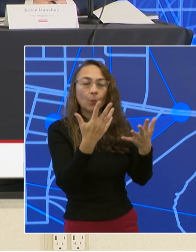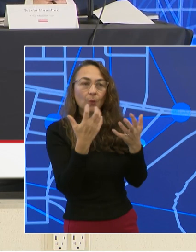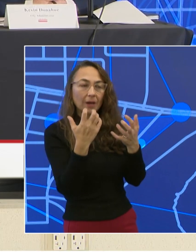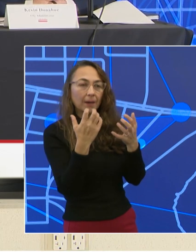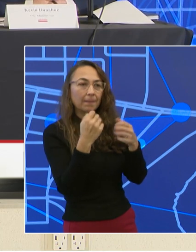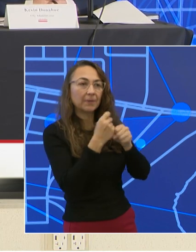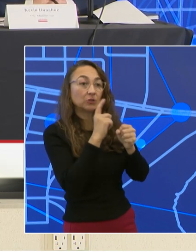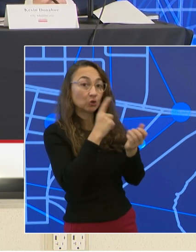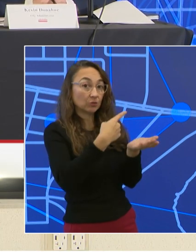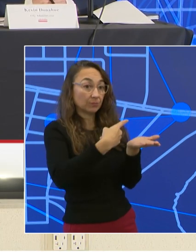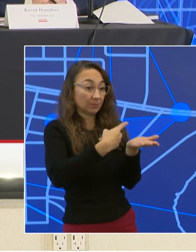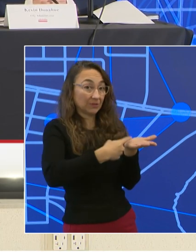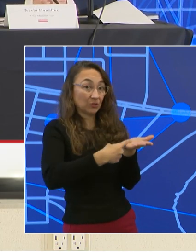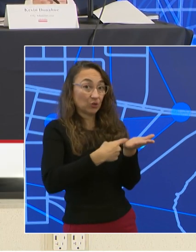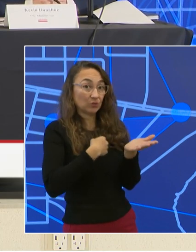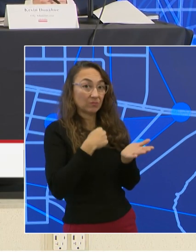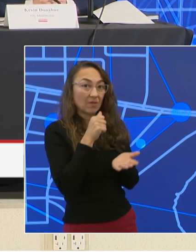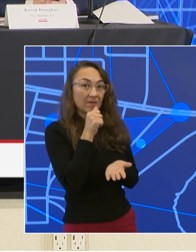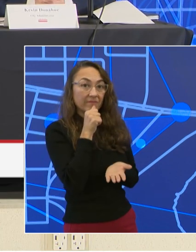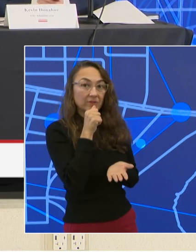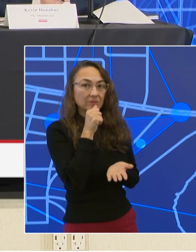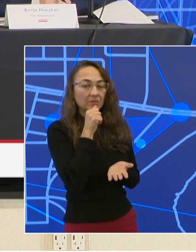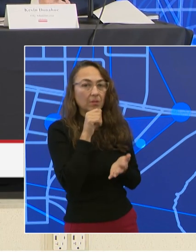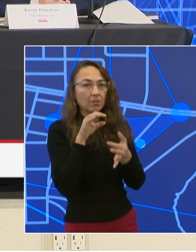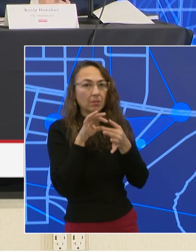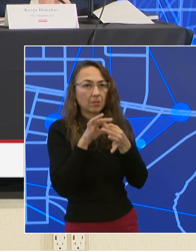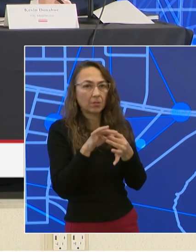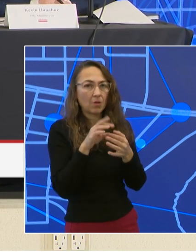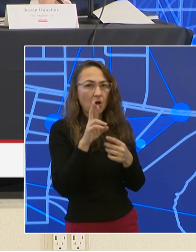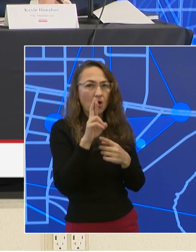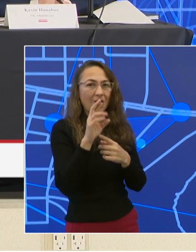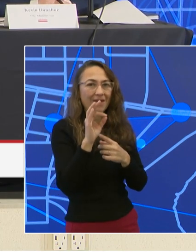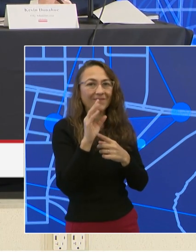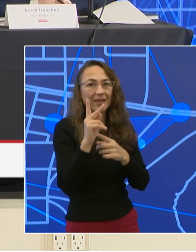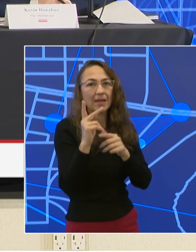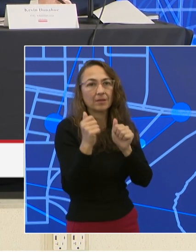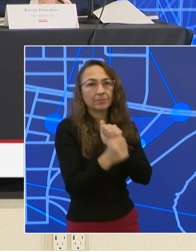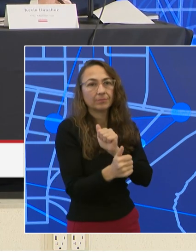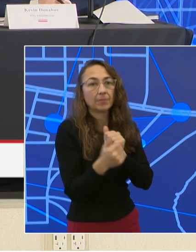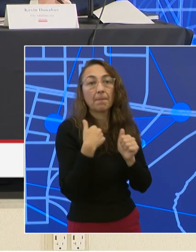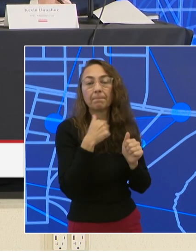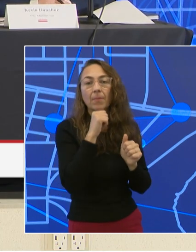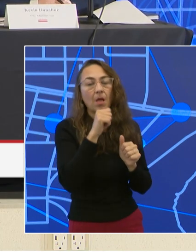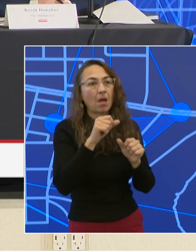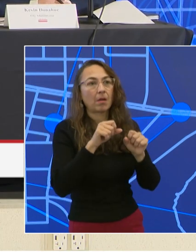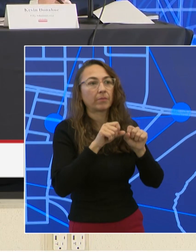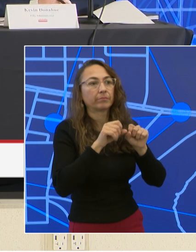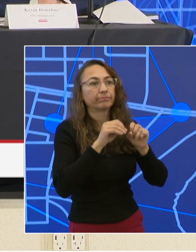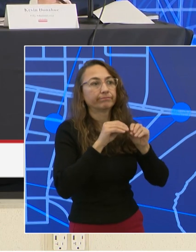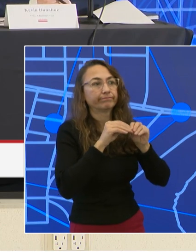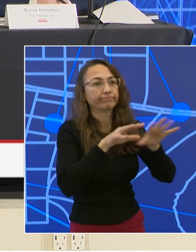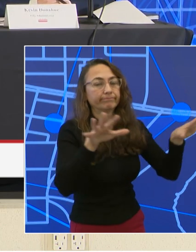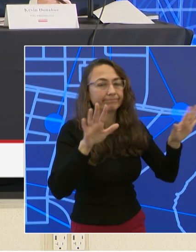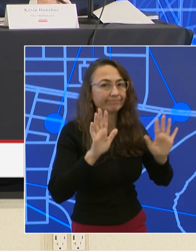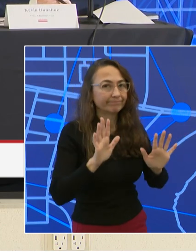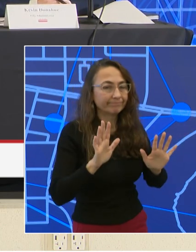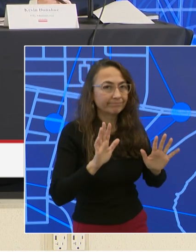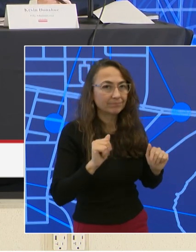private as it relates to getting this bill passed. And let me be clear what this bill is about.